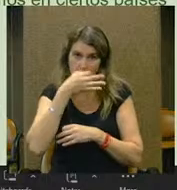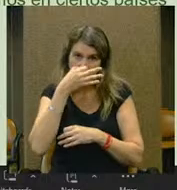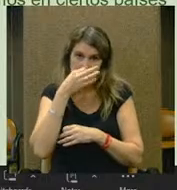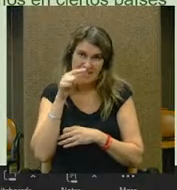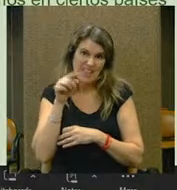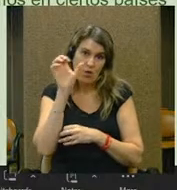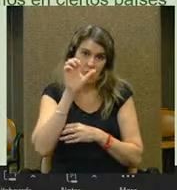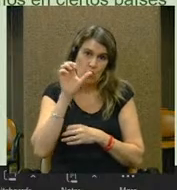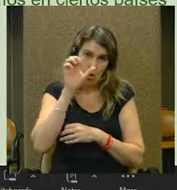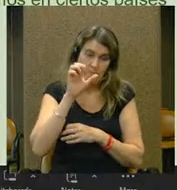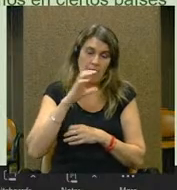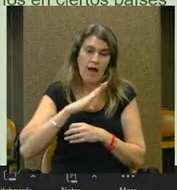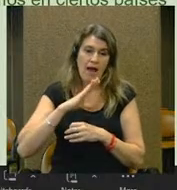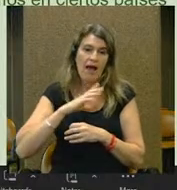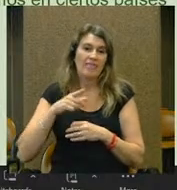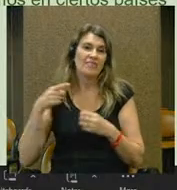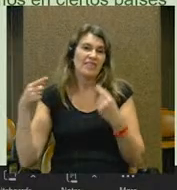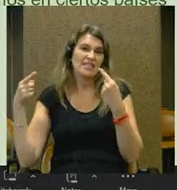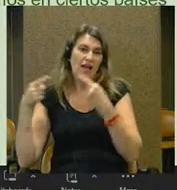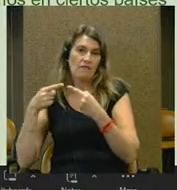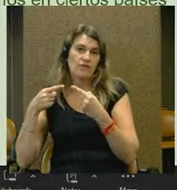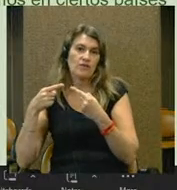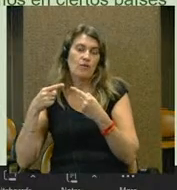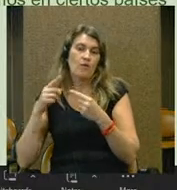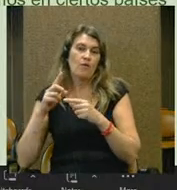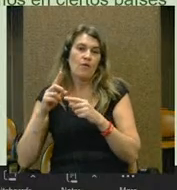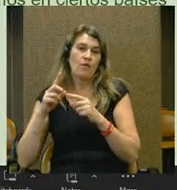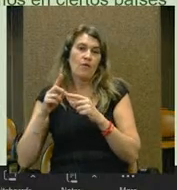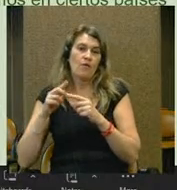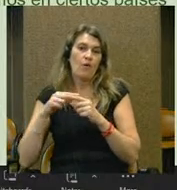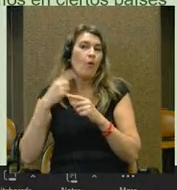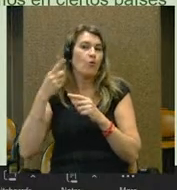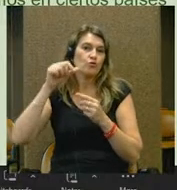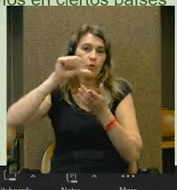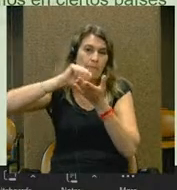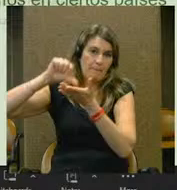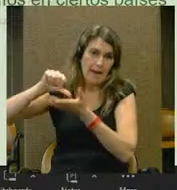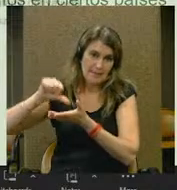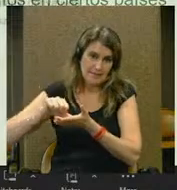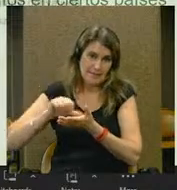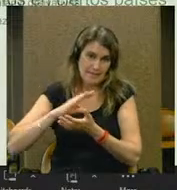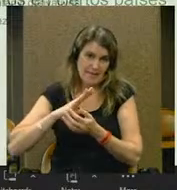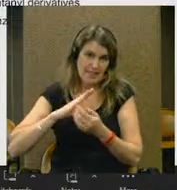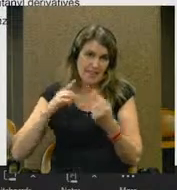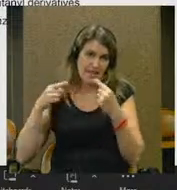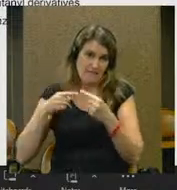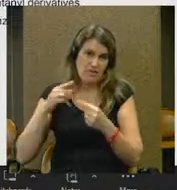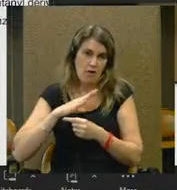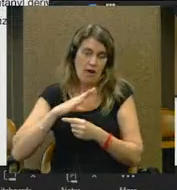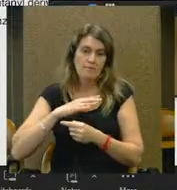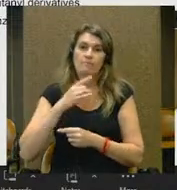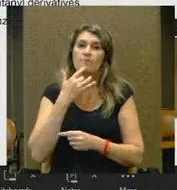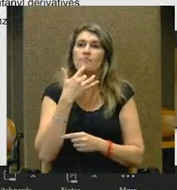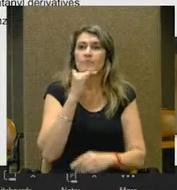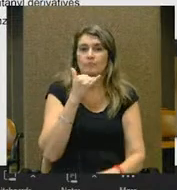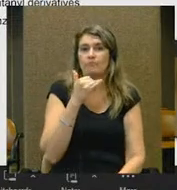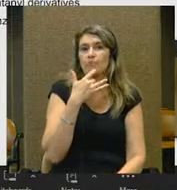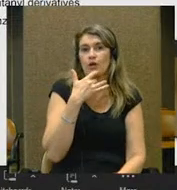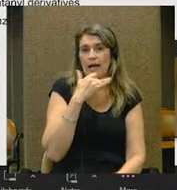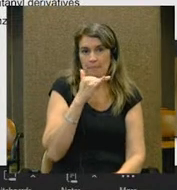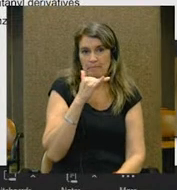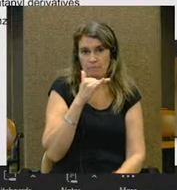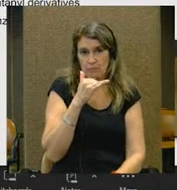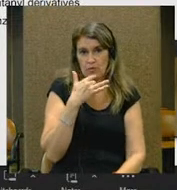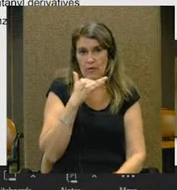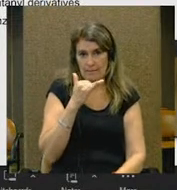although they do pose important challenges in certain countries. And we'll walk through a few of these examples in the next few slides. Next slide,